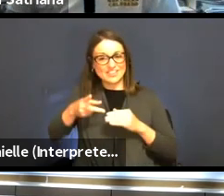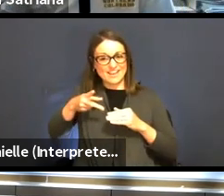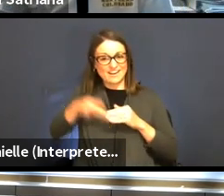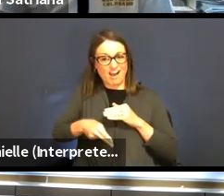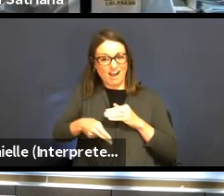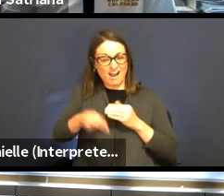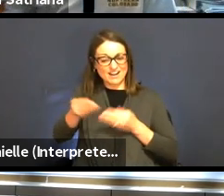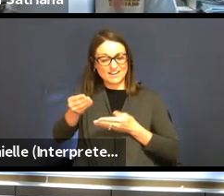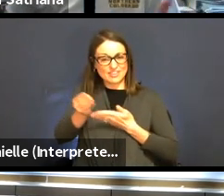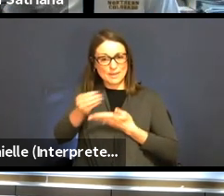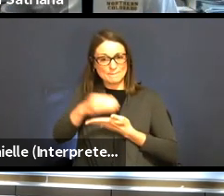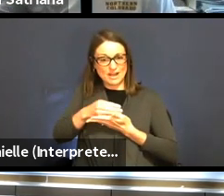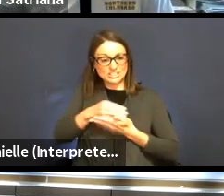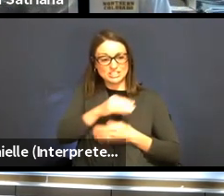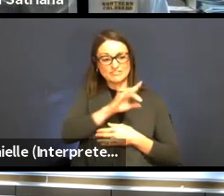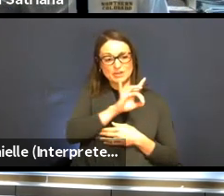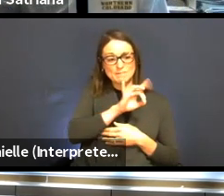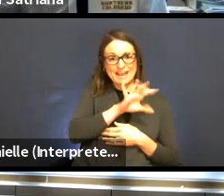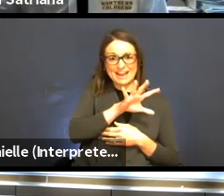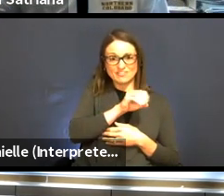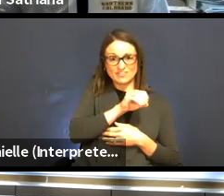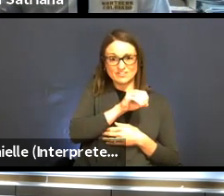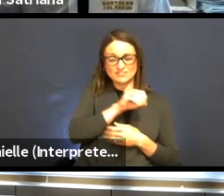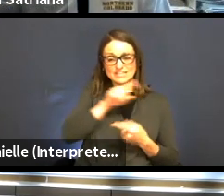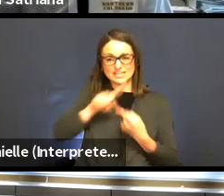850 to 357, so.